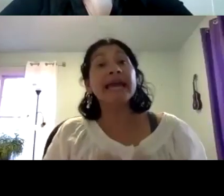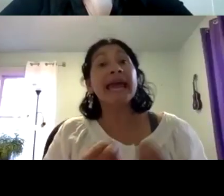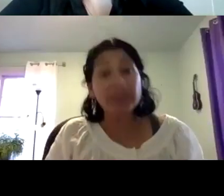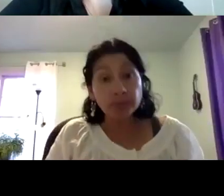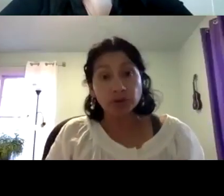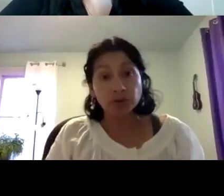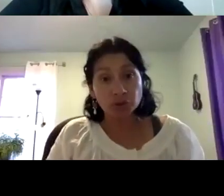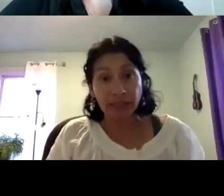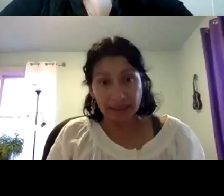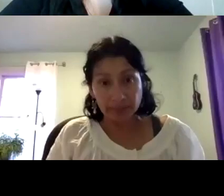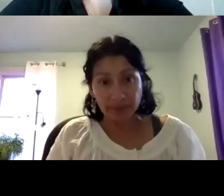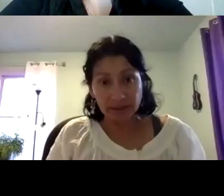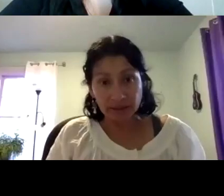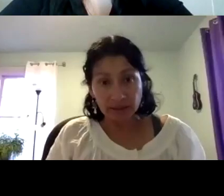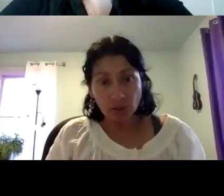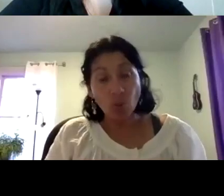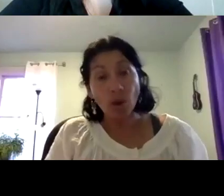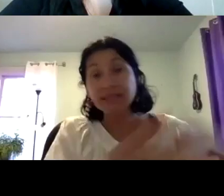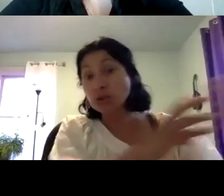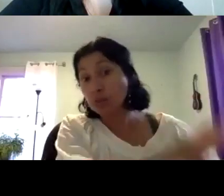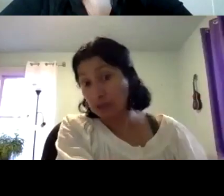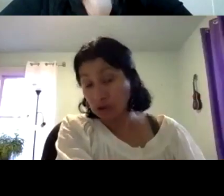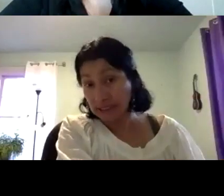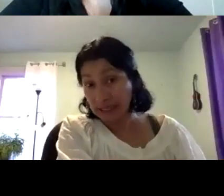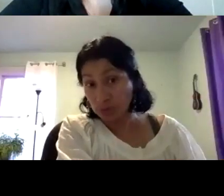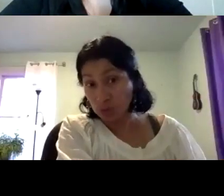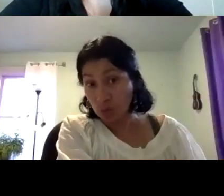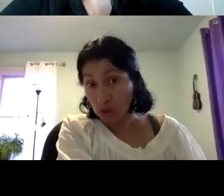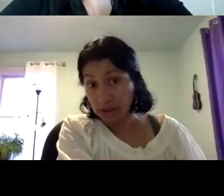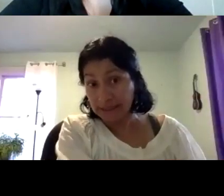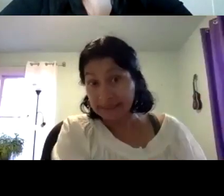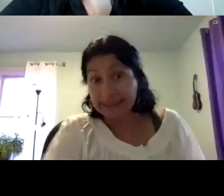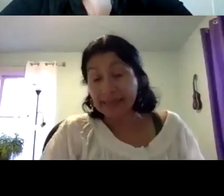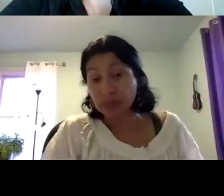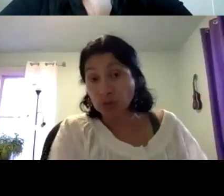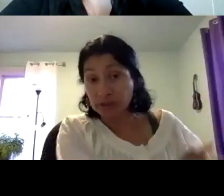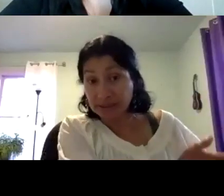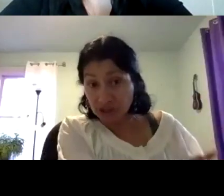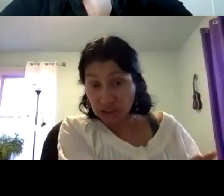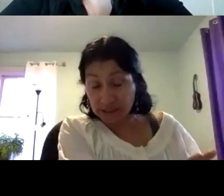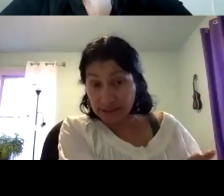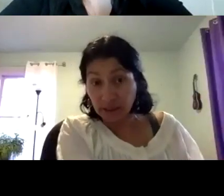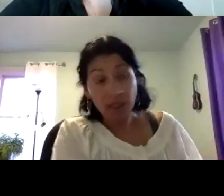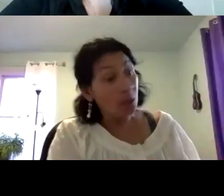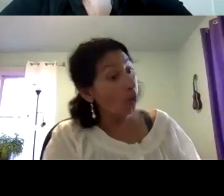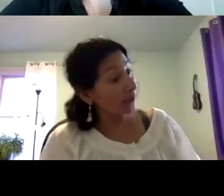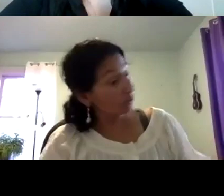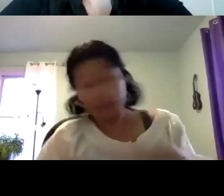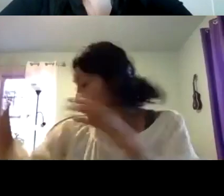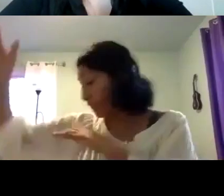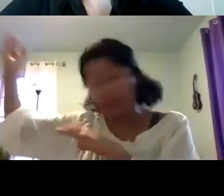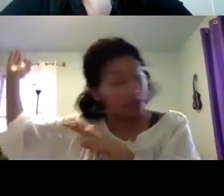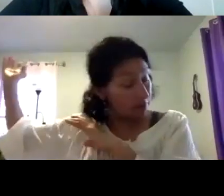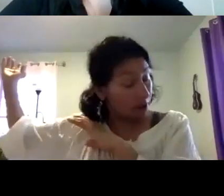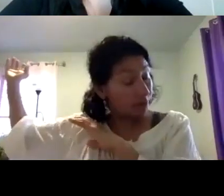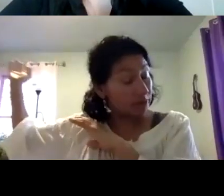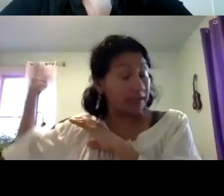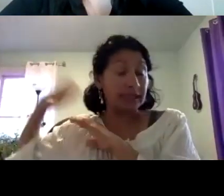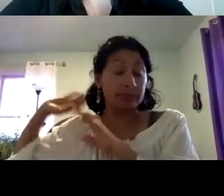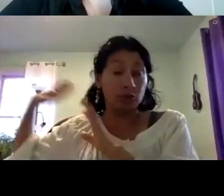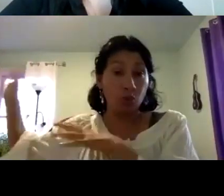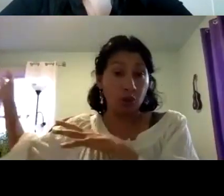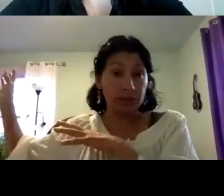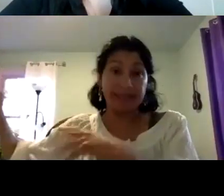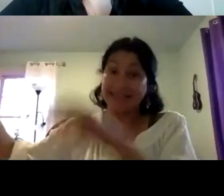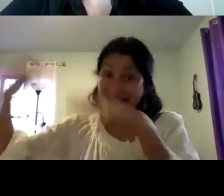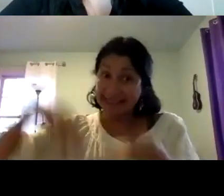being able to help. Once because they have to work and they have to bring their children. Once because they have